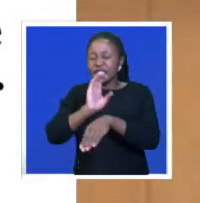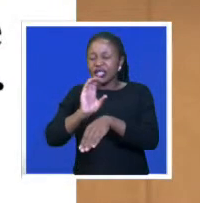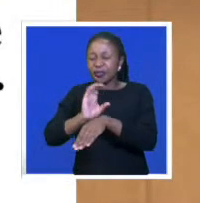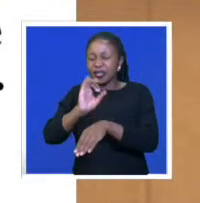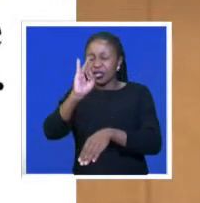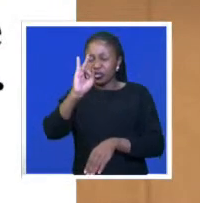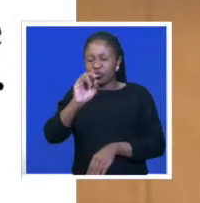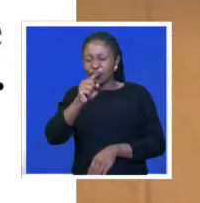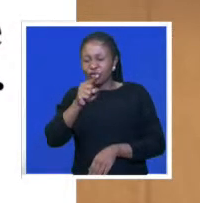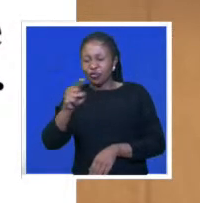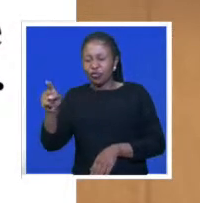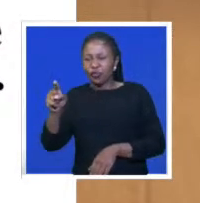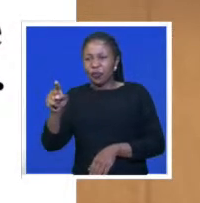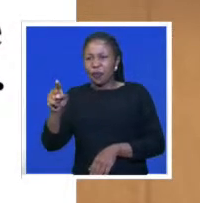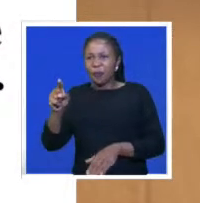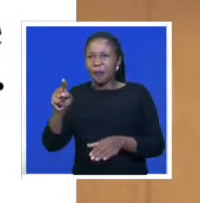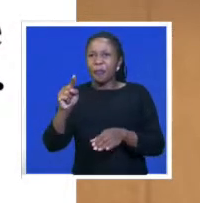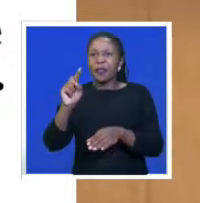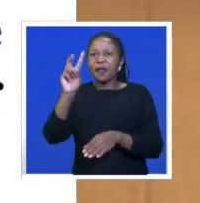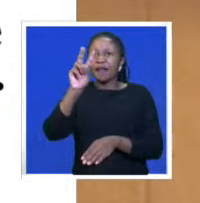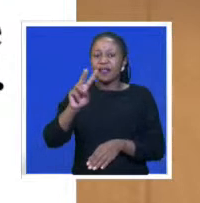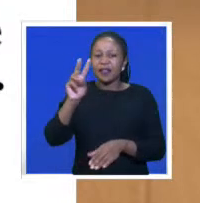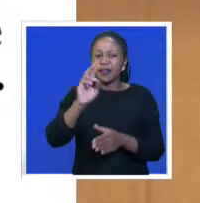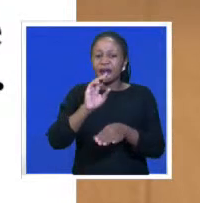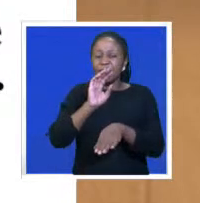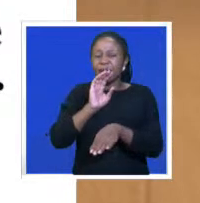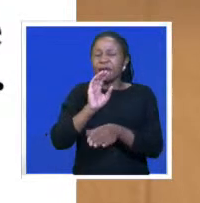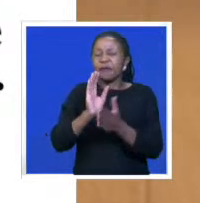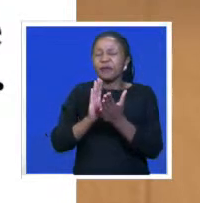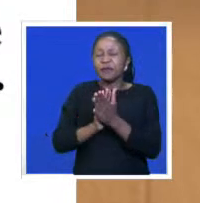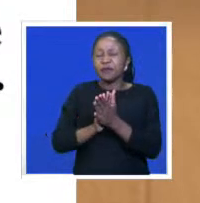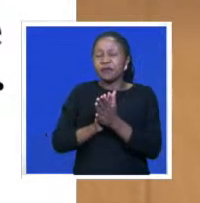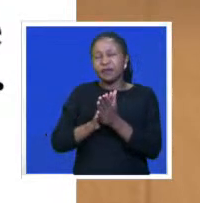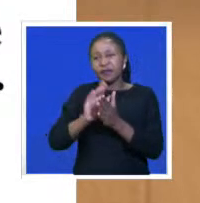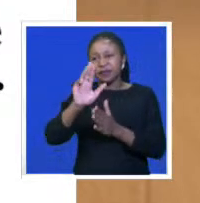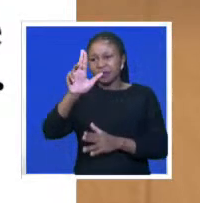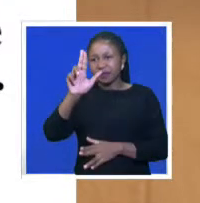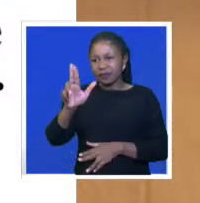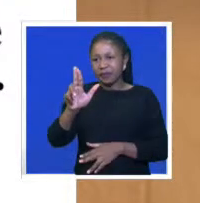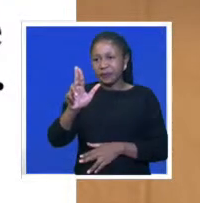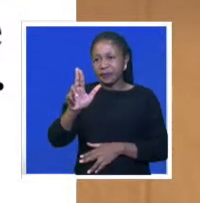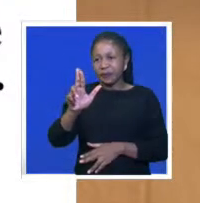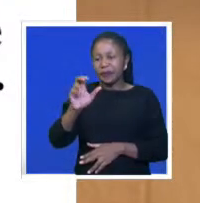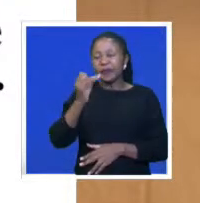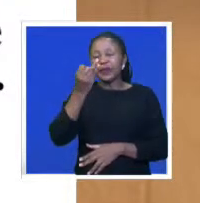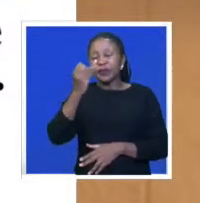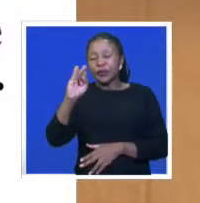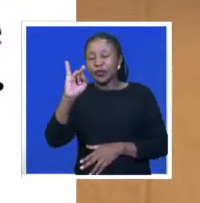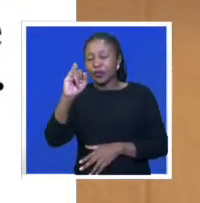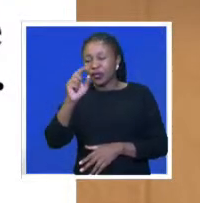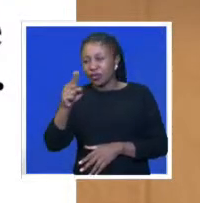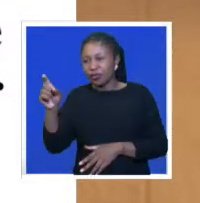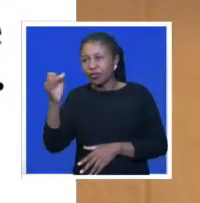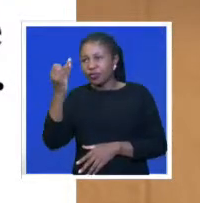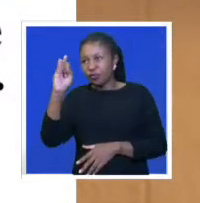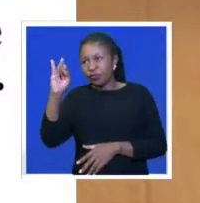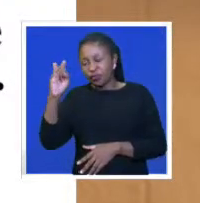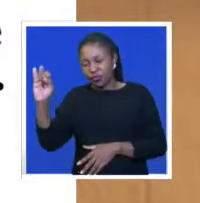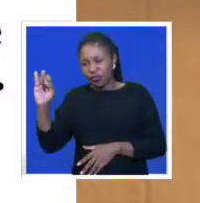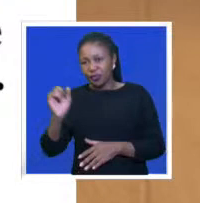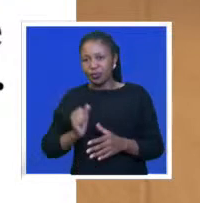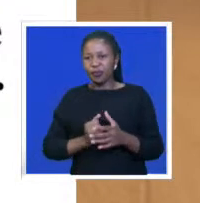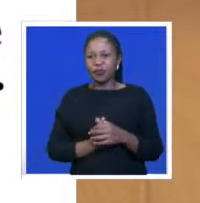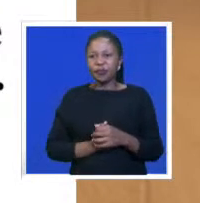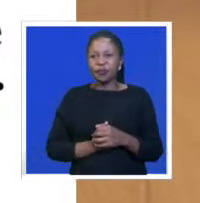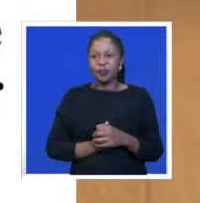21 to 23, the Holy Bible tells us that, so God caused